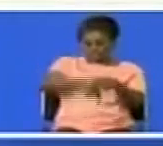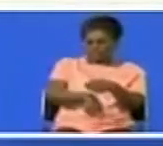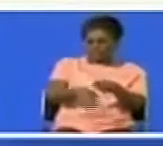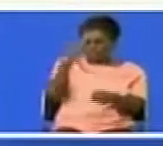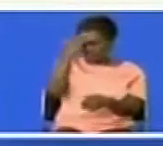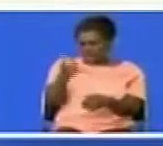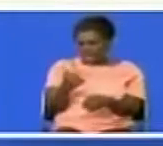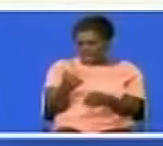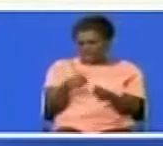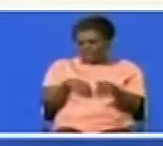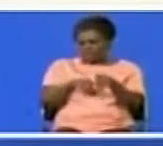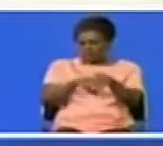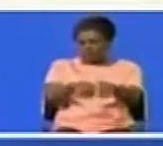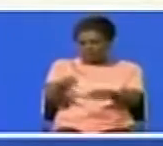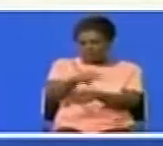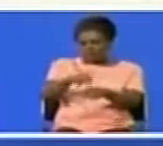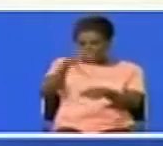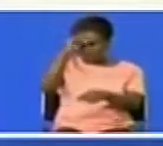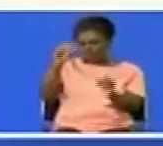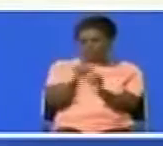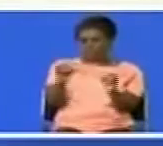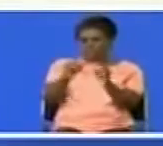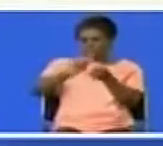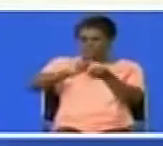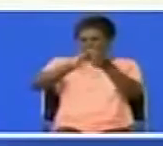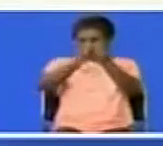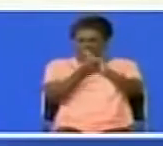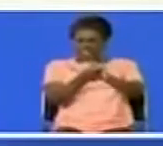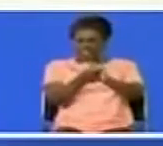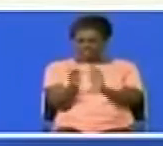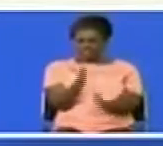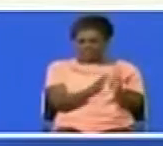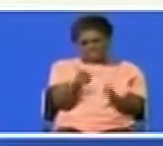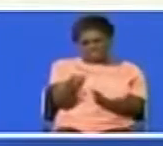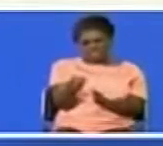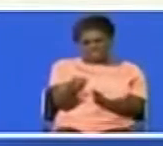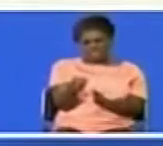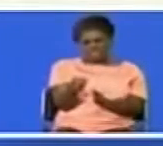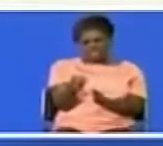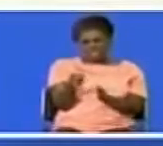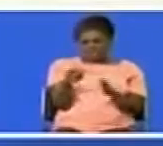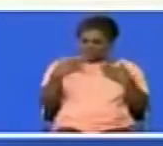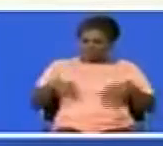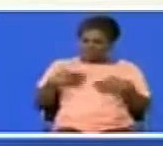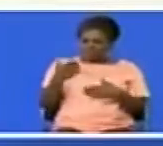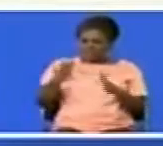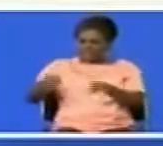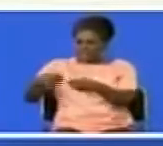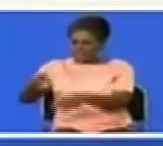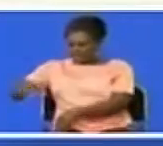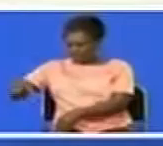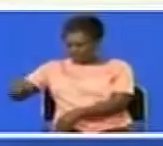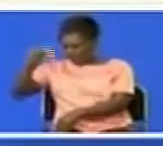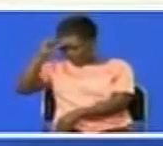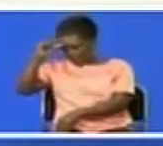to non-compliance by the national government. So the transition mechanism, also human resource, there were human resources supposed to be given to the county governments,